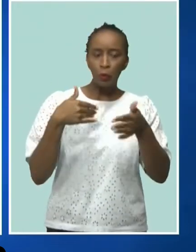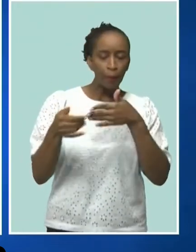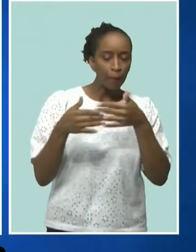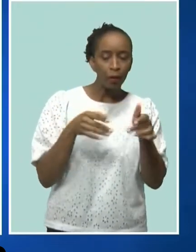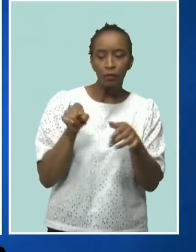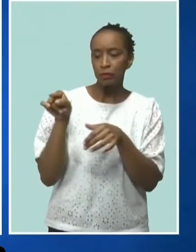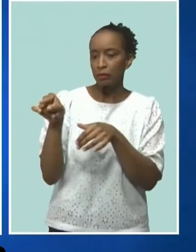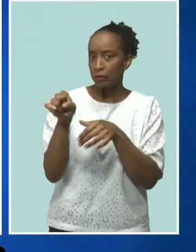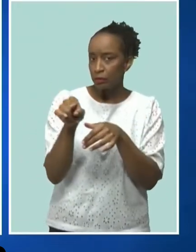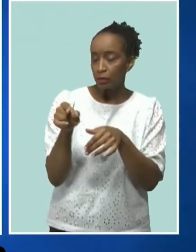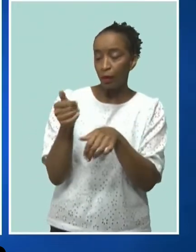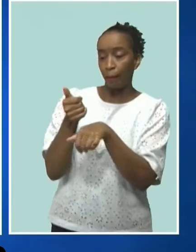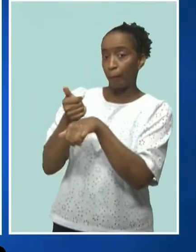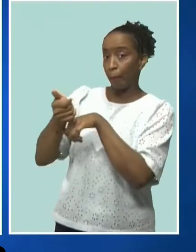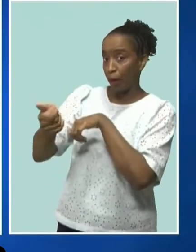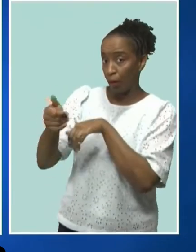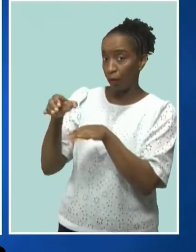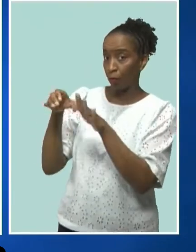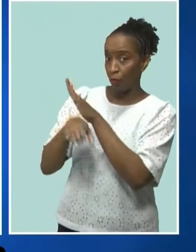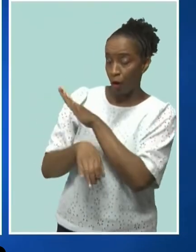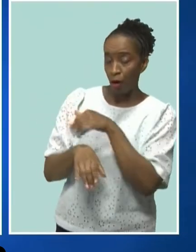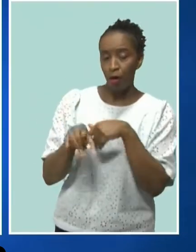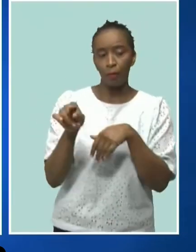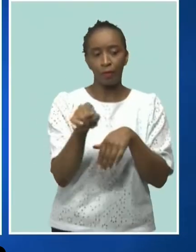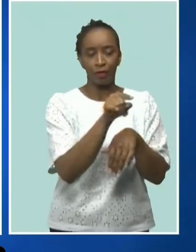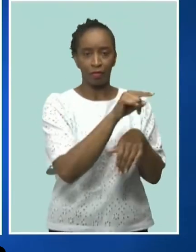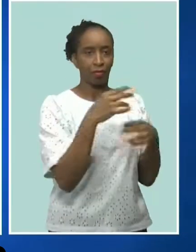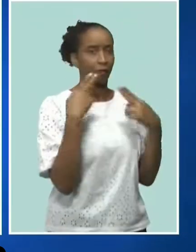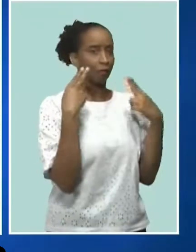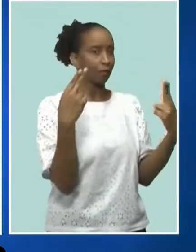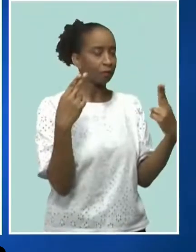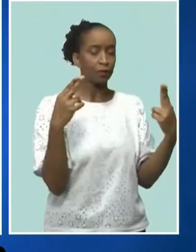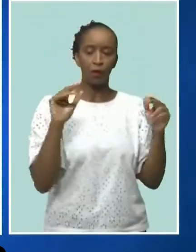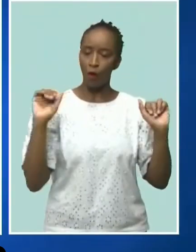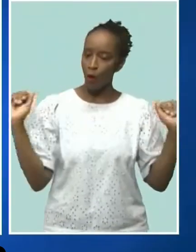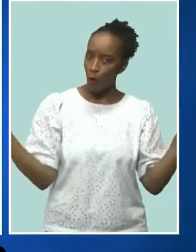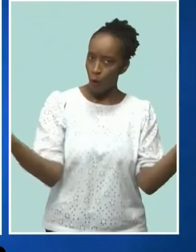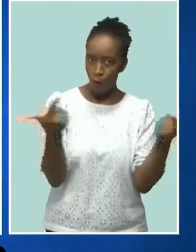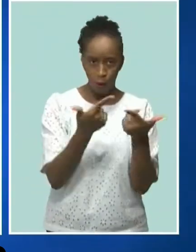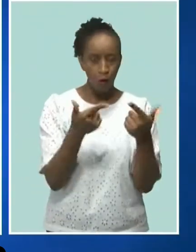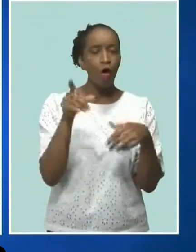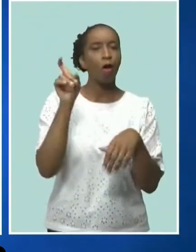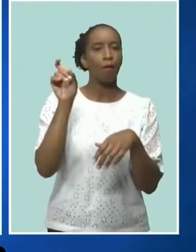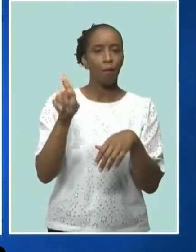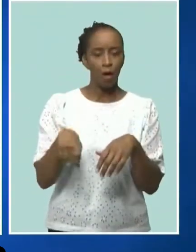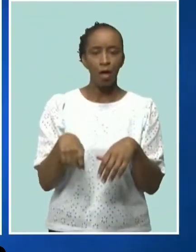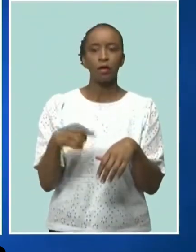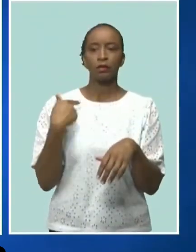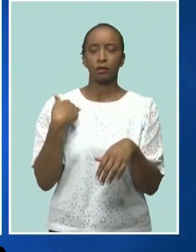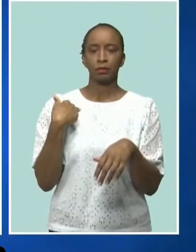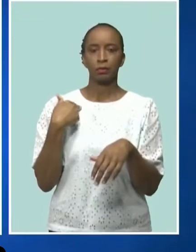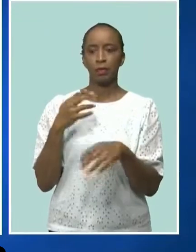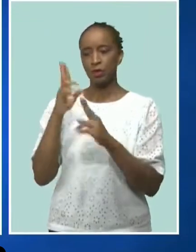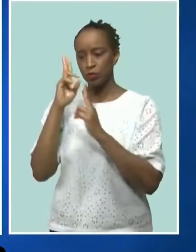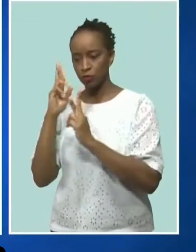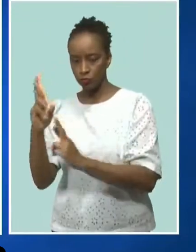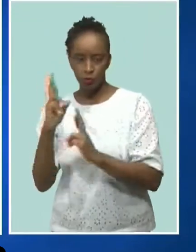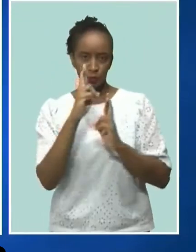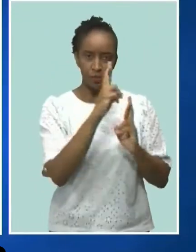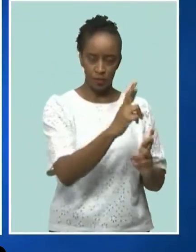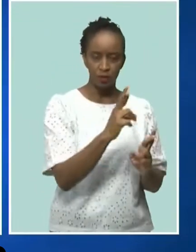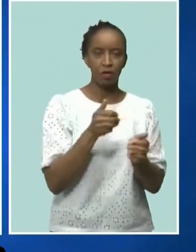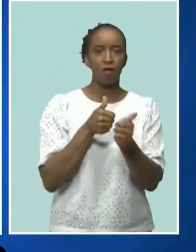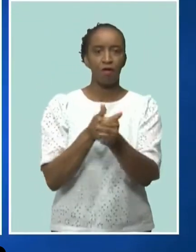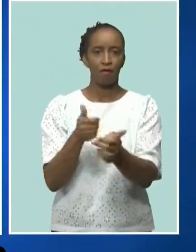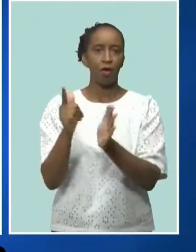And I would not stand here and suggest that we can deny a person basic constitutional